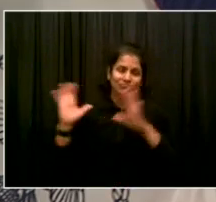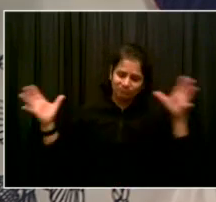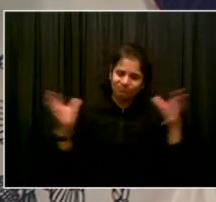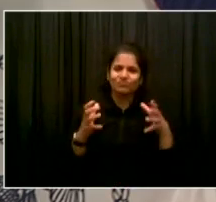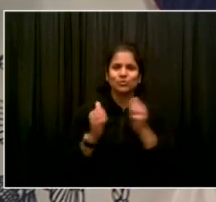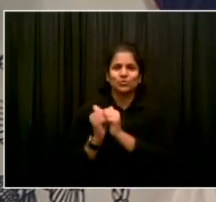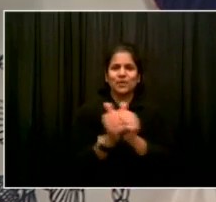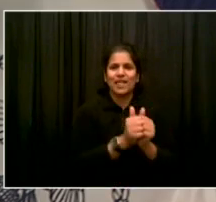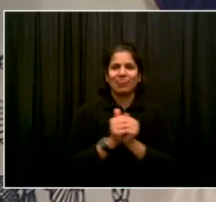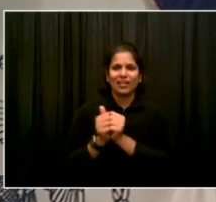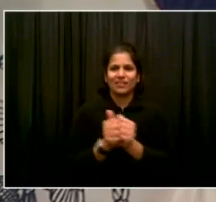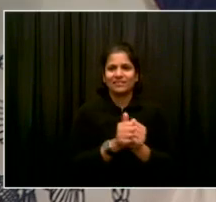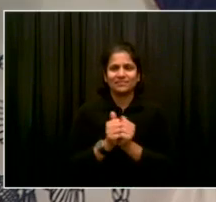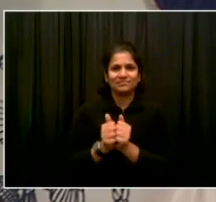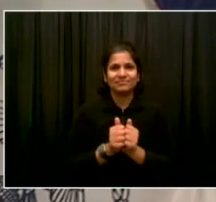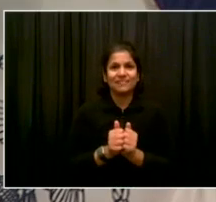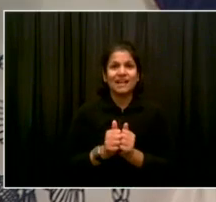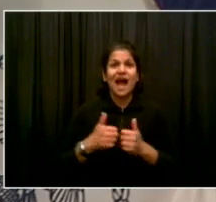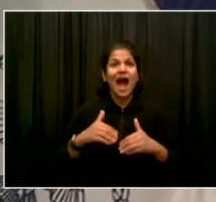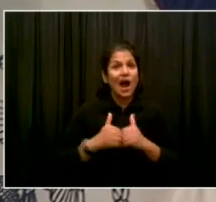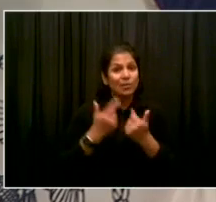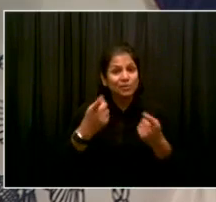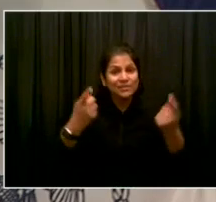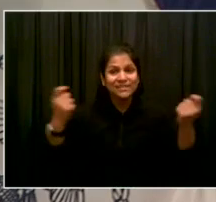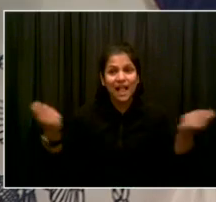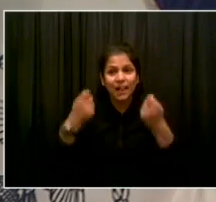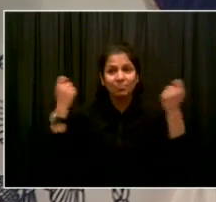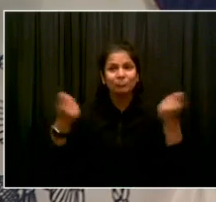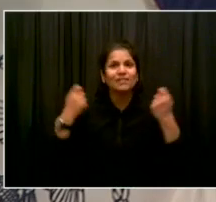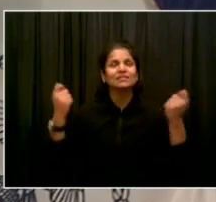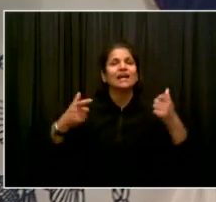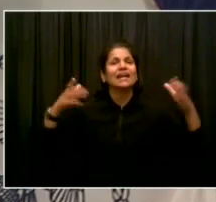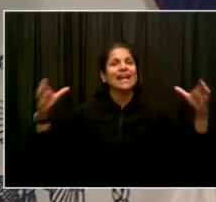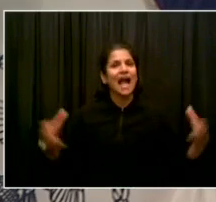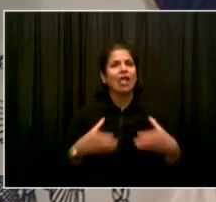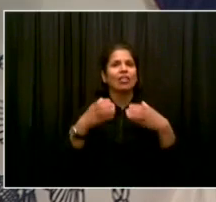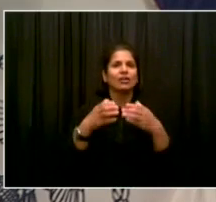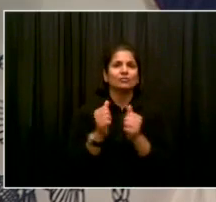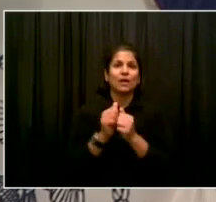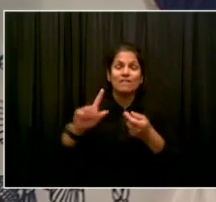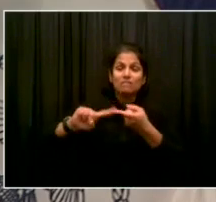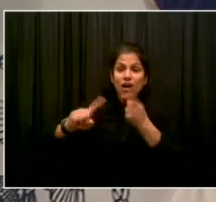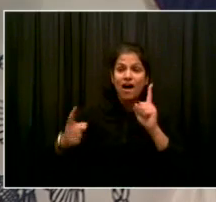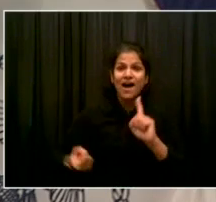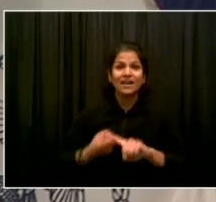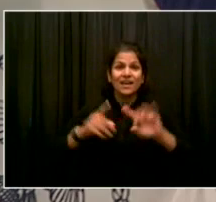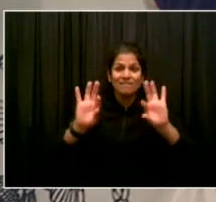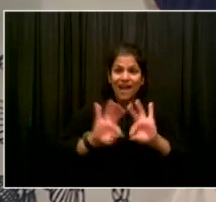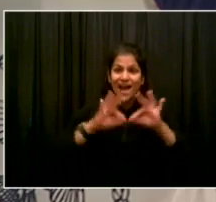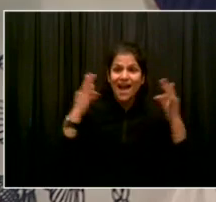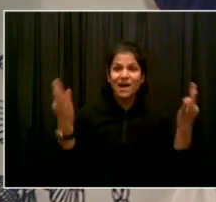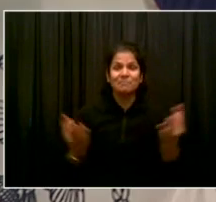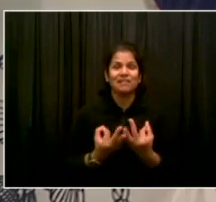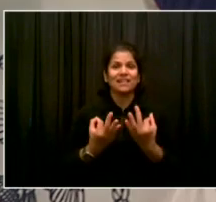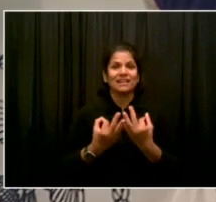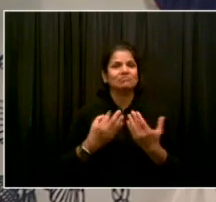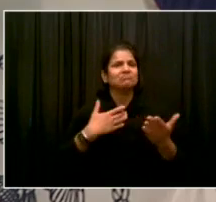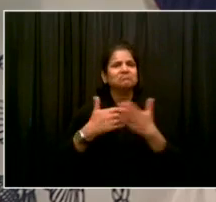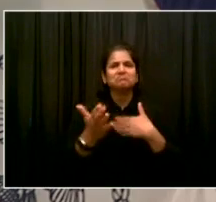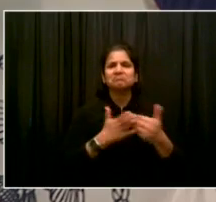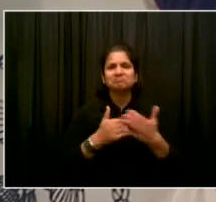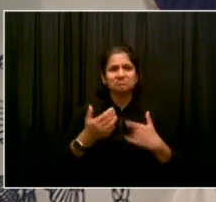to celebrate or gather with family and friends, I just want to wish you a time of peace and